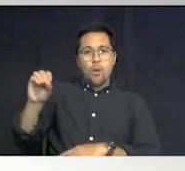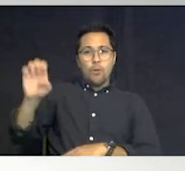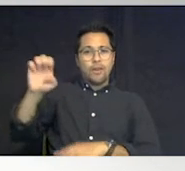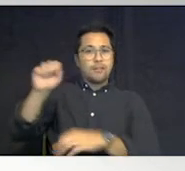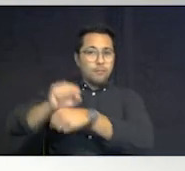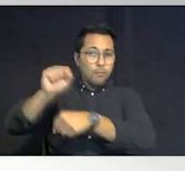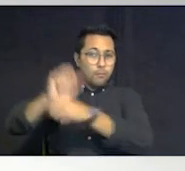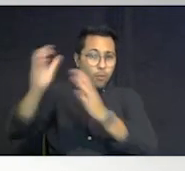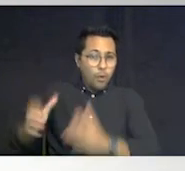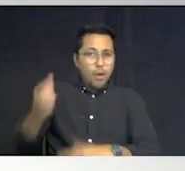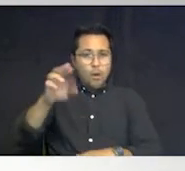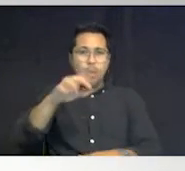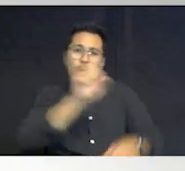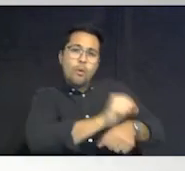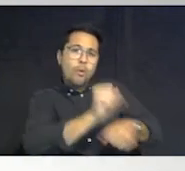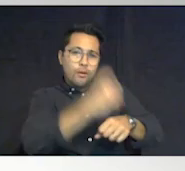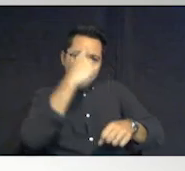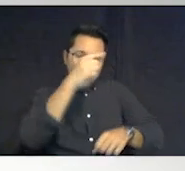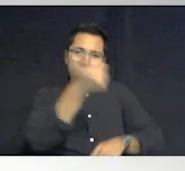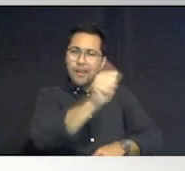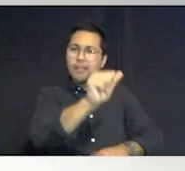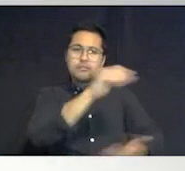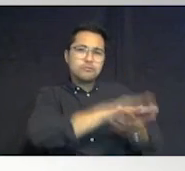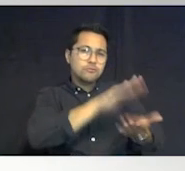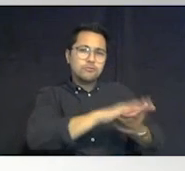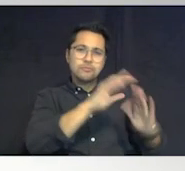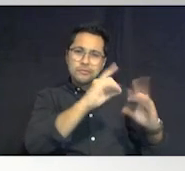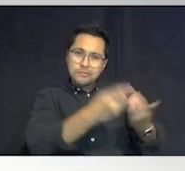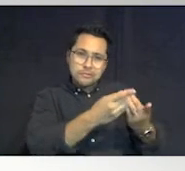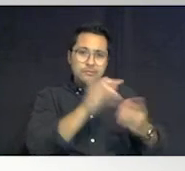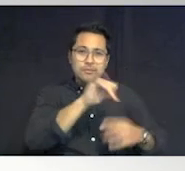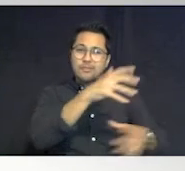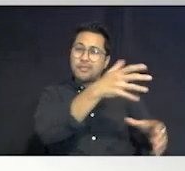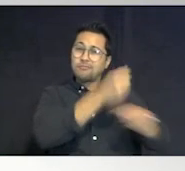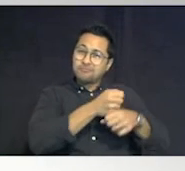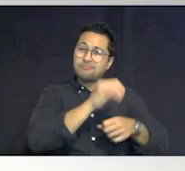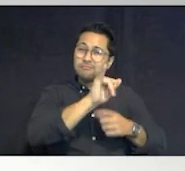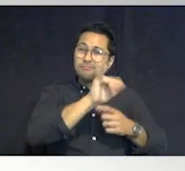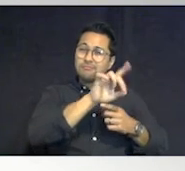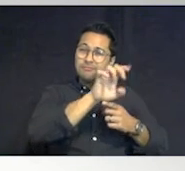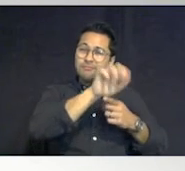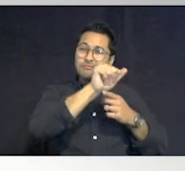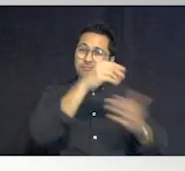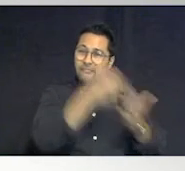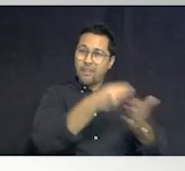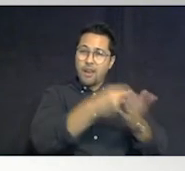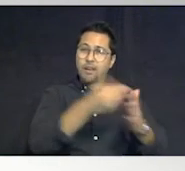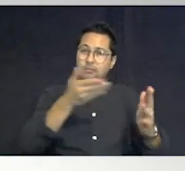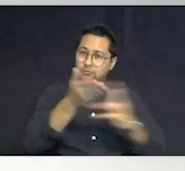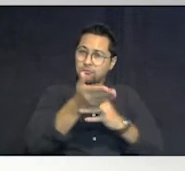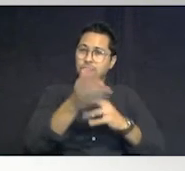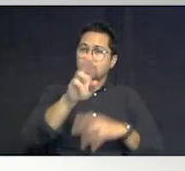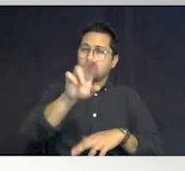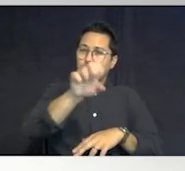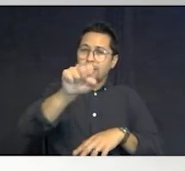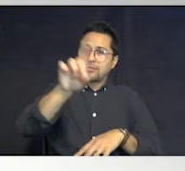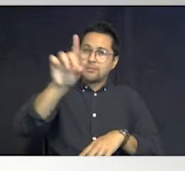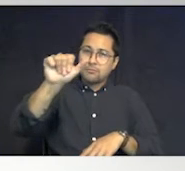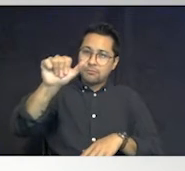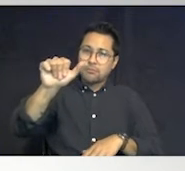employee of any school district or state agency that receives IDEA funds through the United States Department of Education.